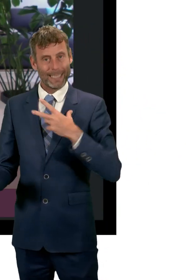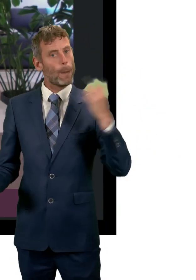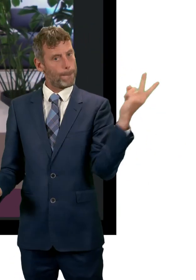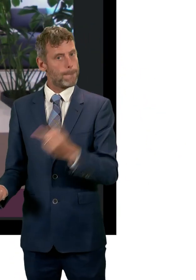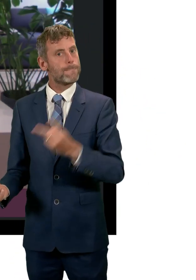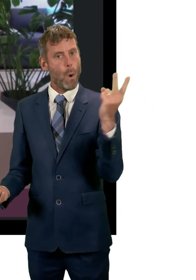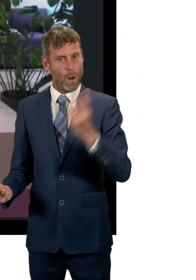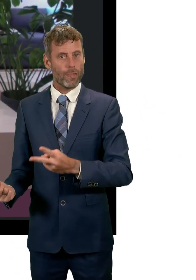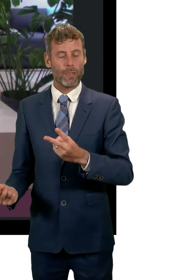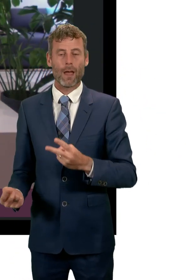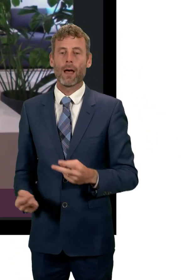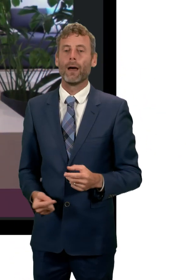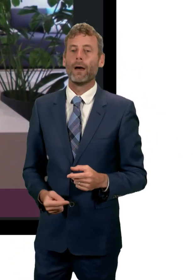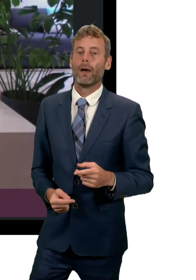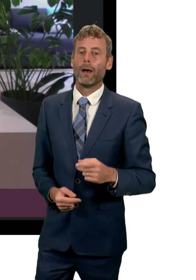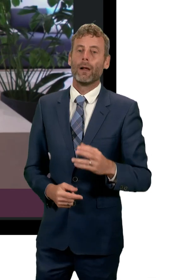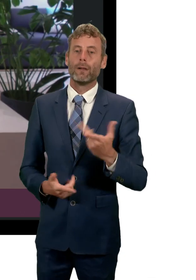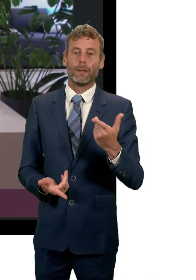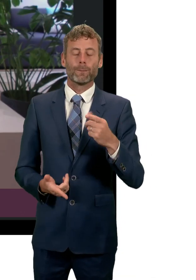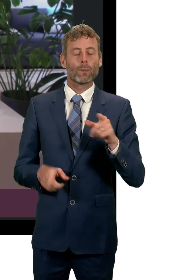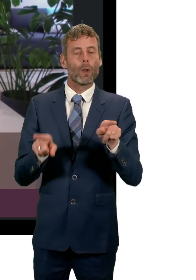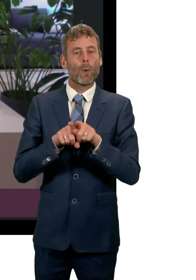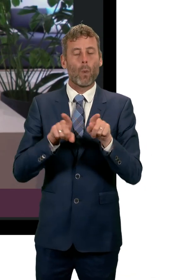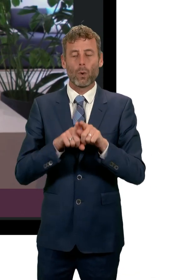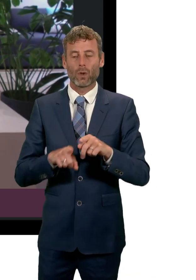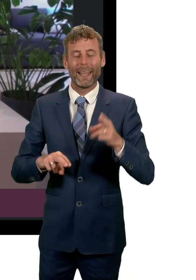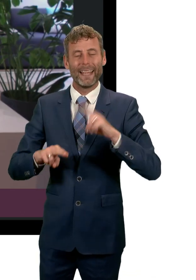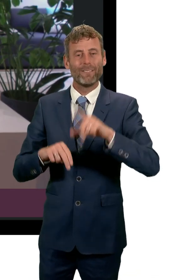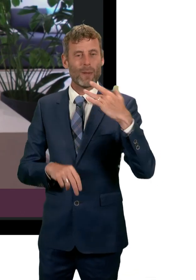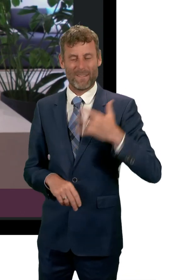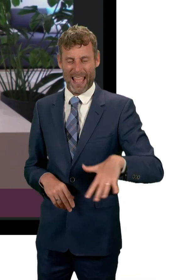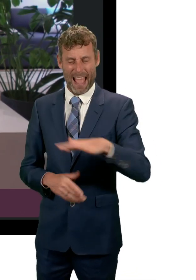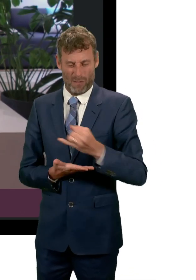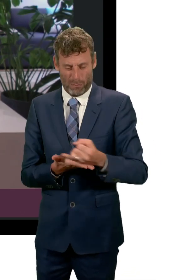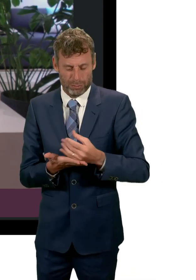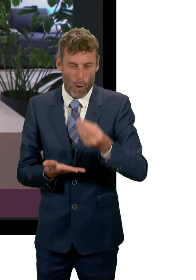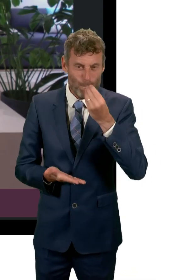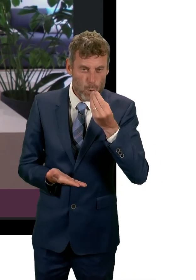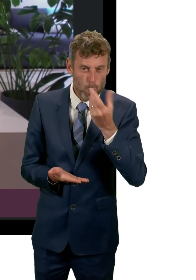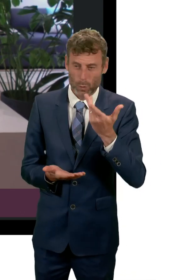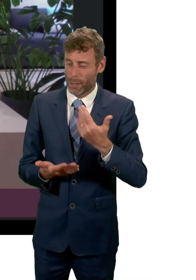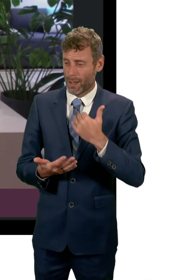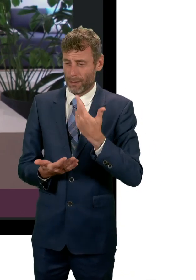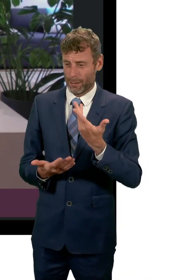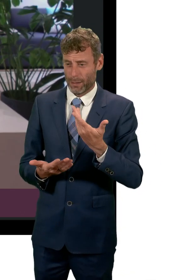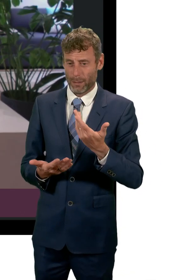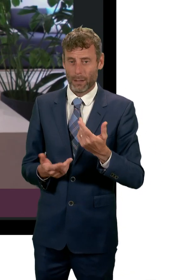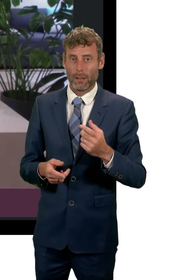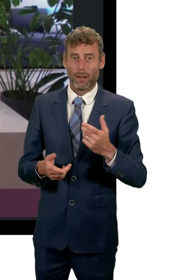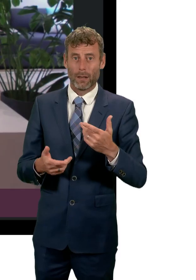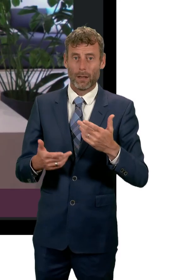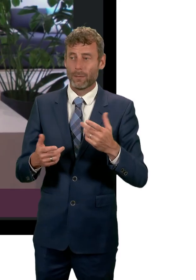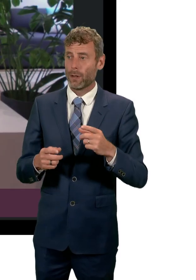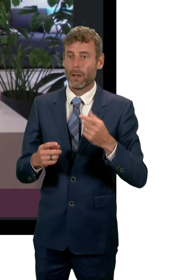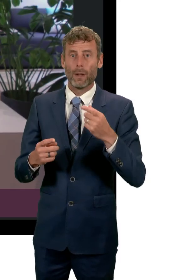it's access, physical access to, if you're living in a junk food swamp where you literally can't, and you can't afford transport out to